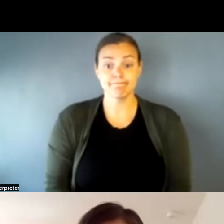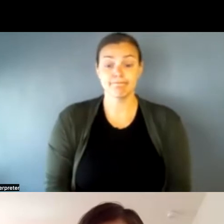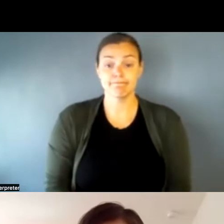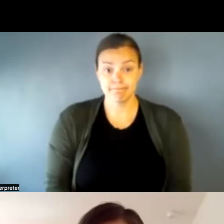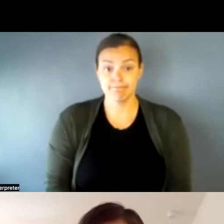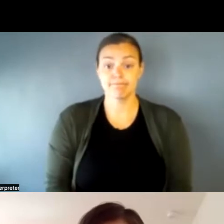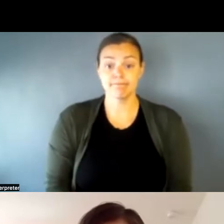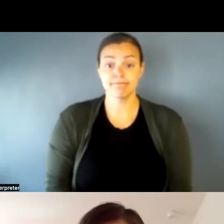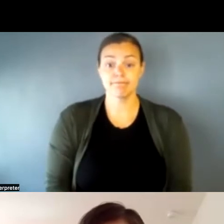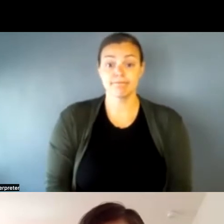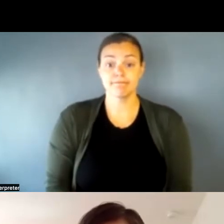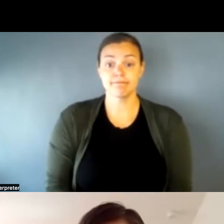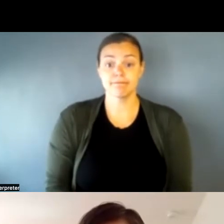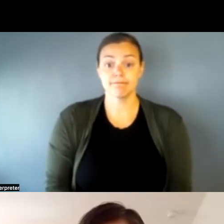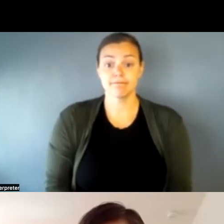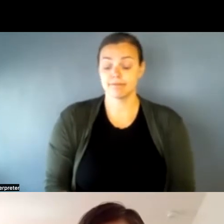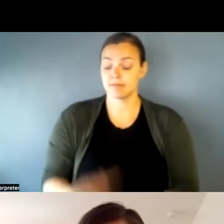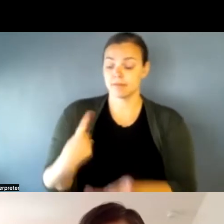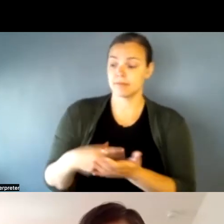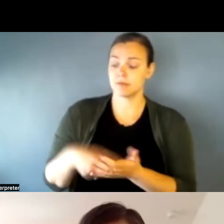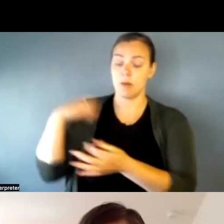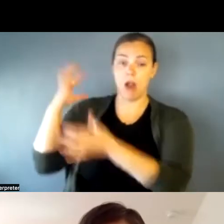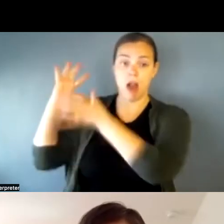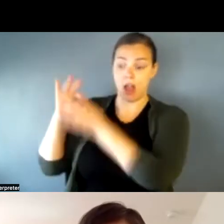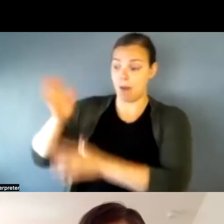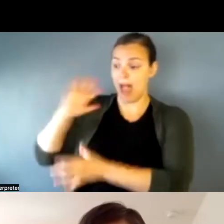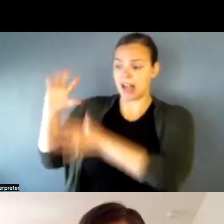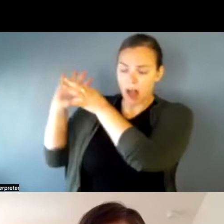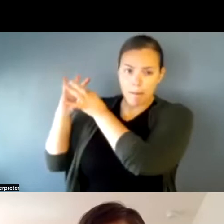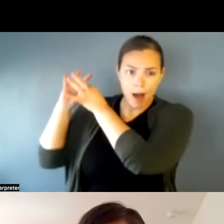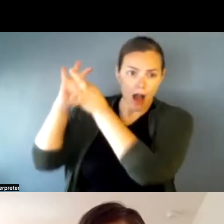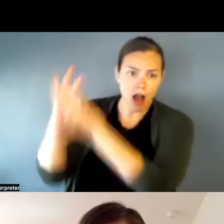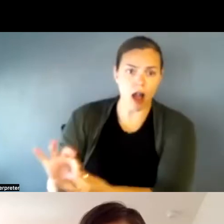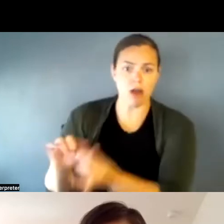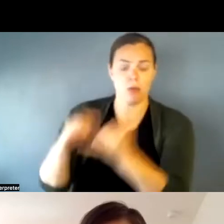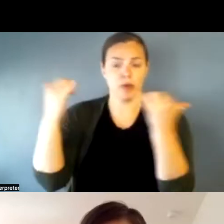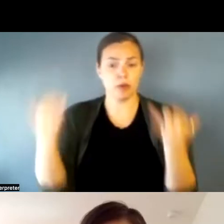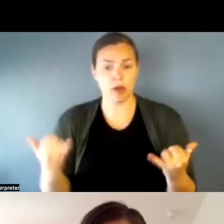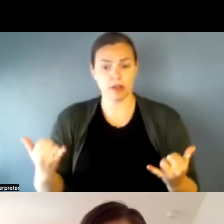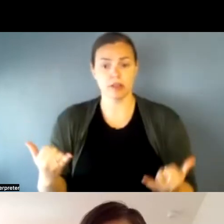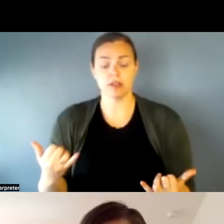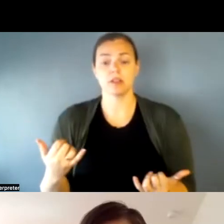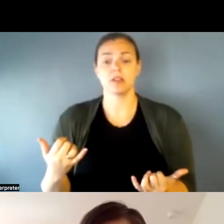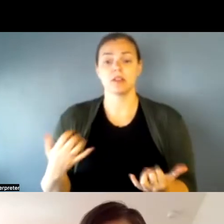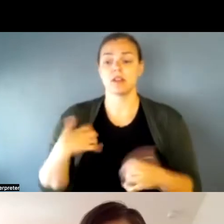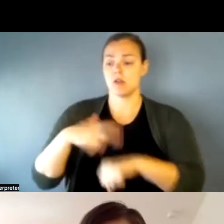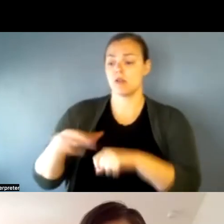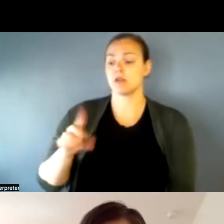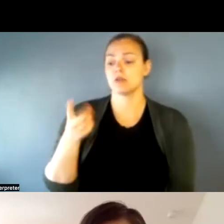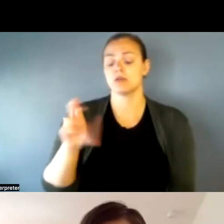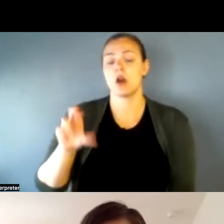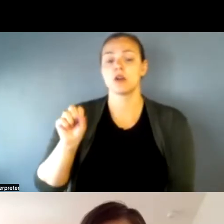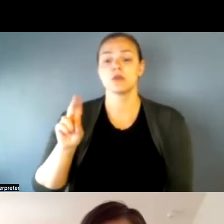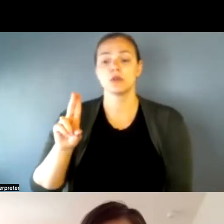And so when we talk about the continuity between the past and the present, I would refer to Dr. Susan Simard